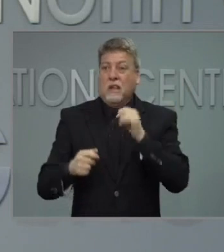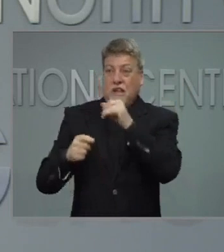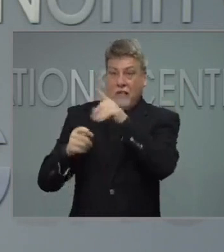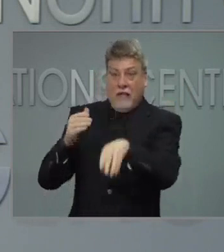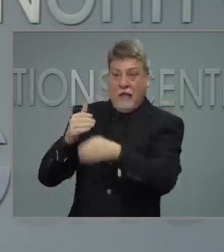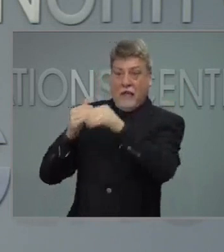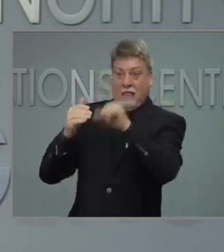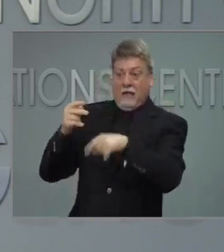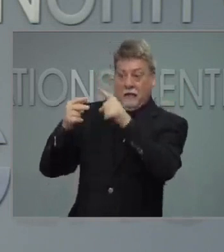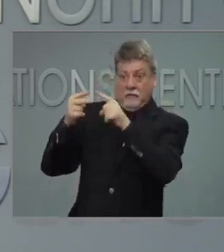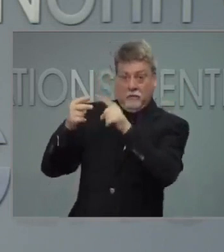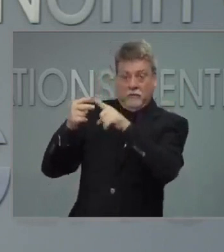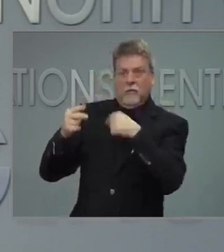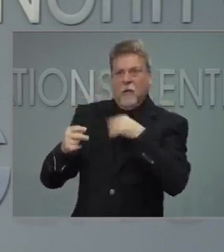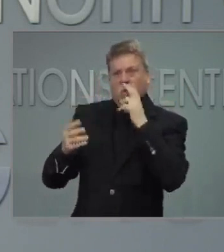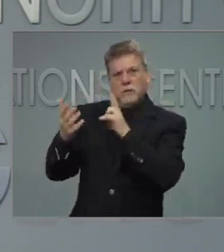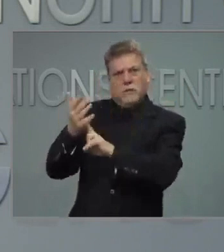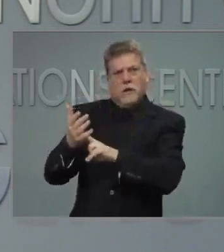Next question, please.